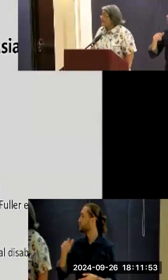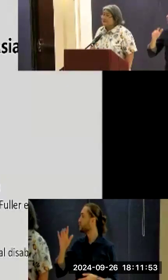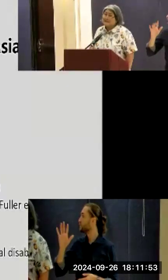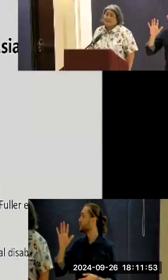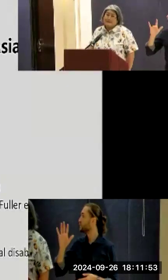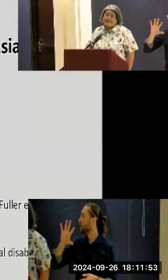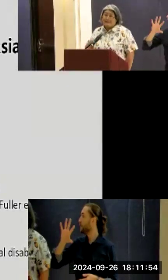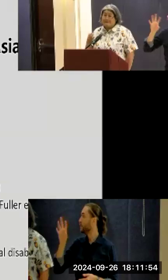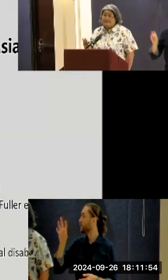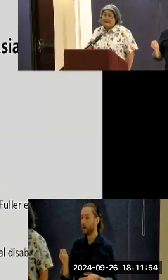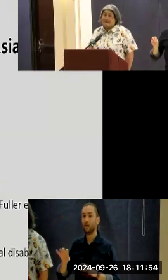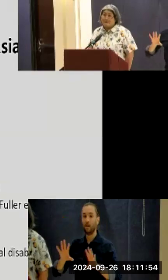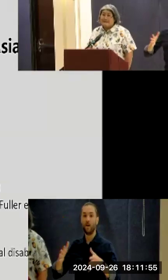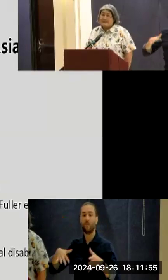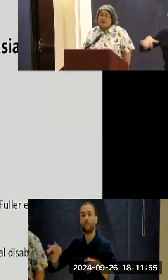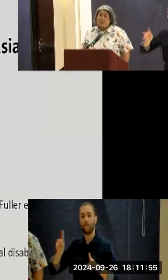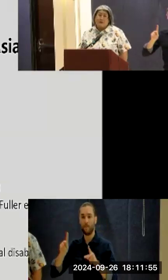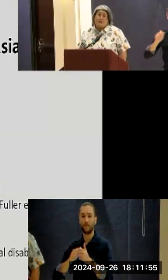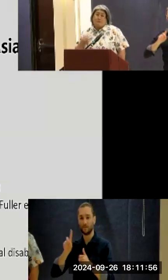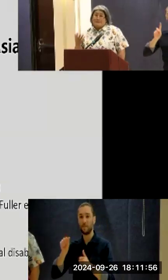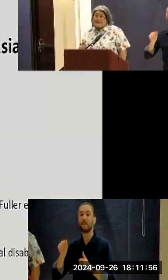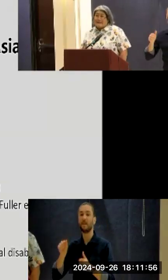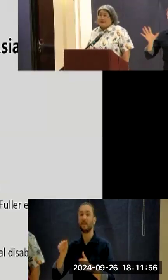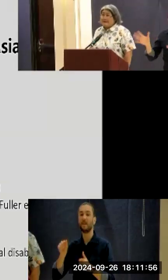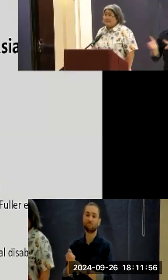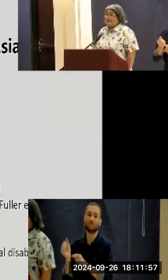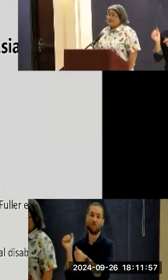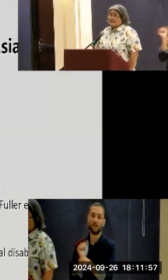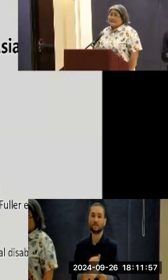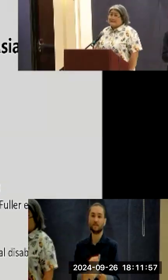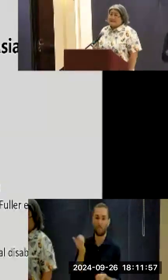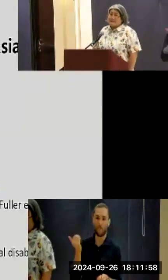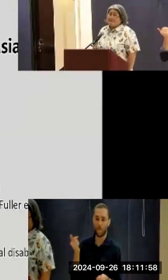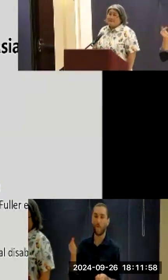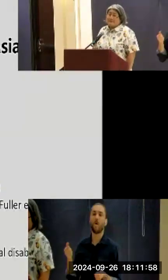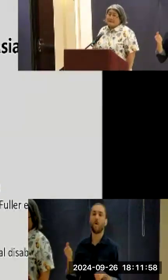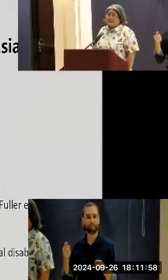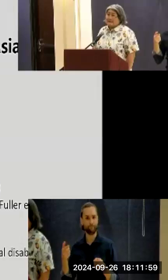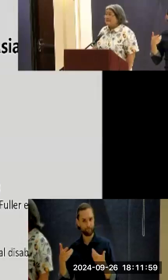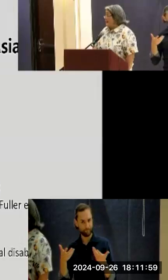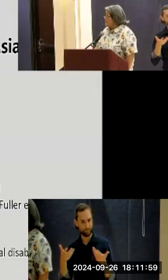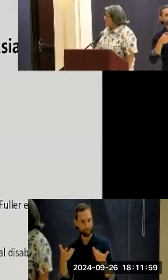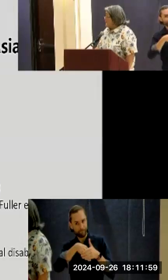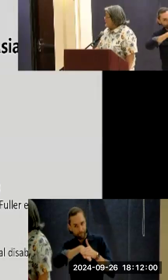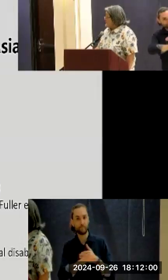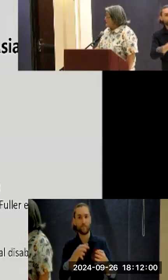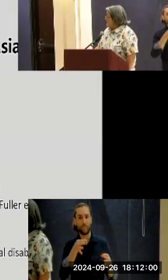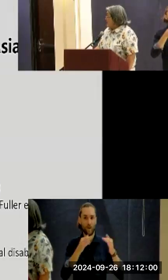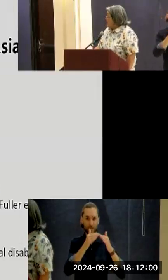mental disabilities have an arrest record. So we're mixing with the criminal justice system in very particularly bad